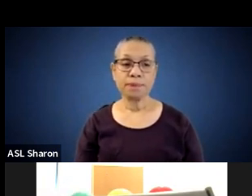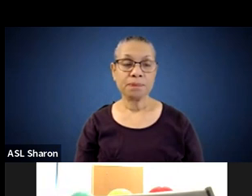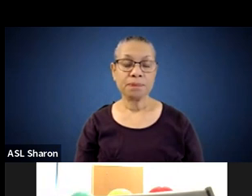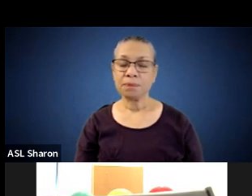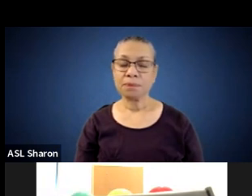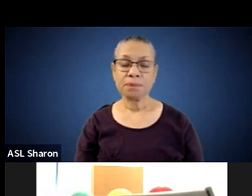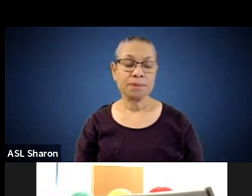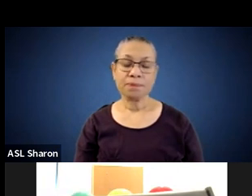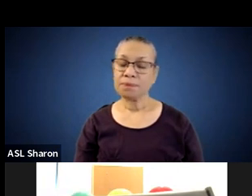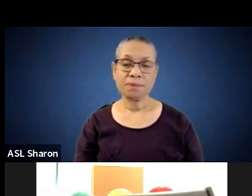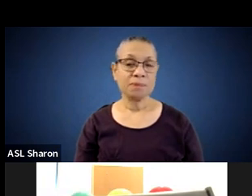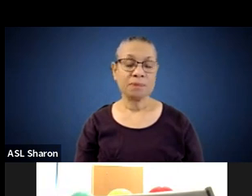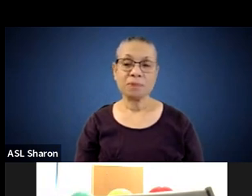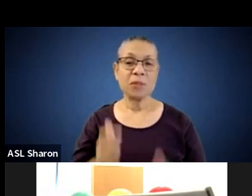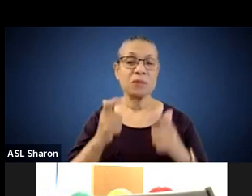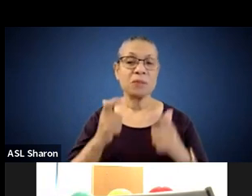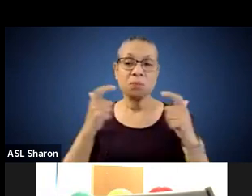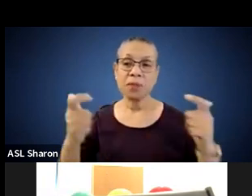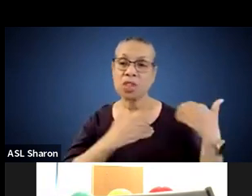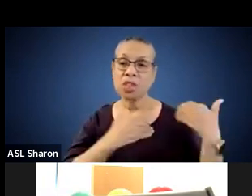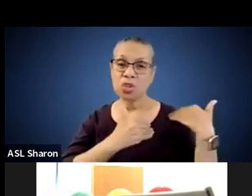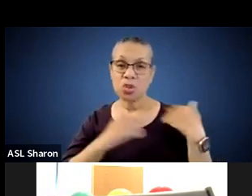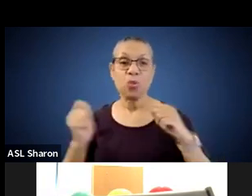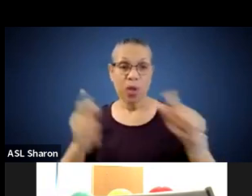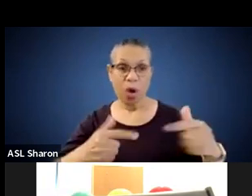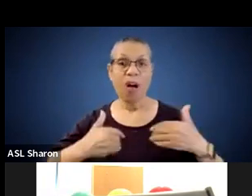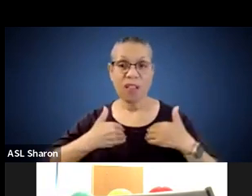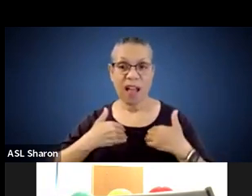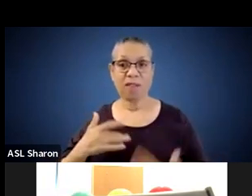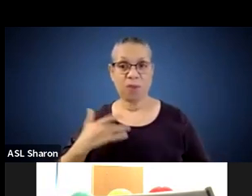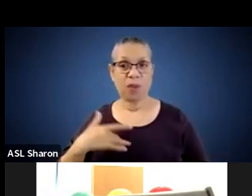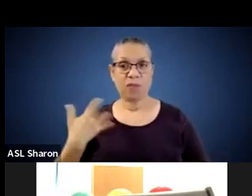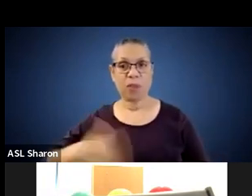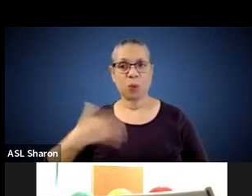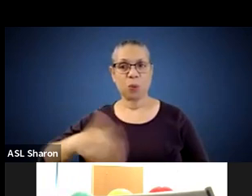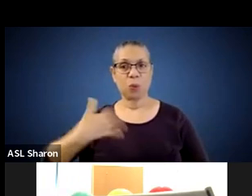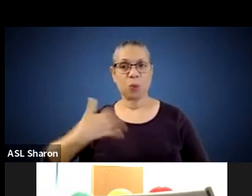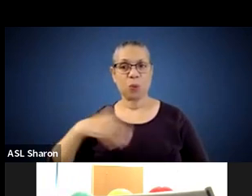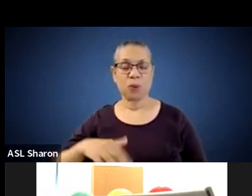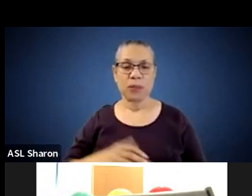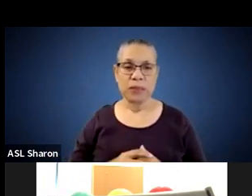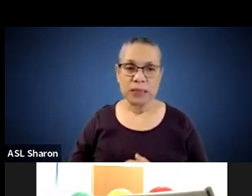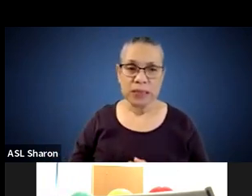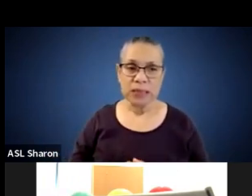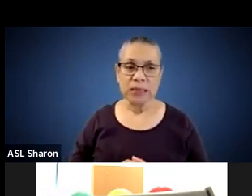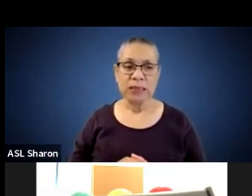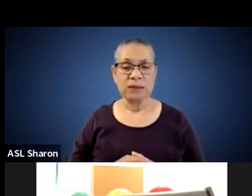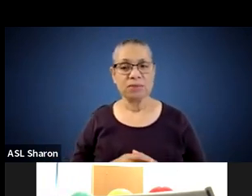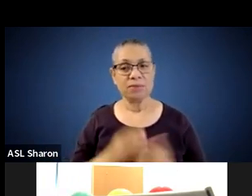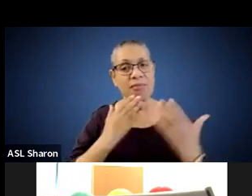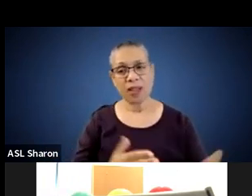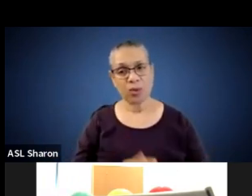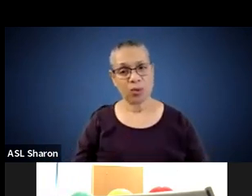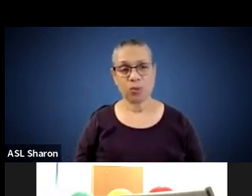that's a whole that's a huge concern that we all have and I'm just I'd just like to say thank